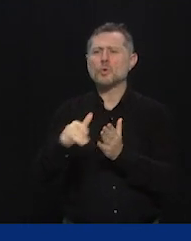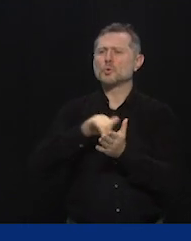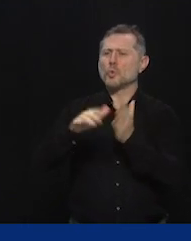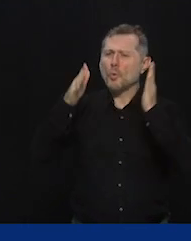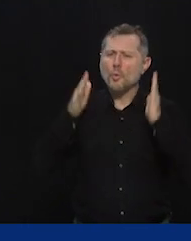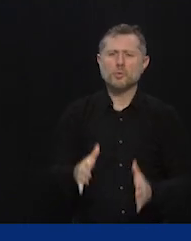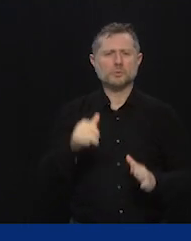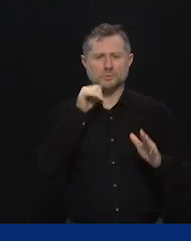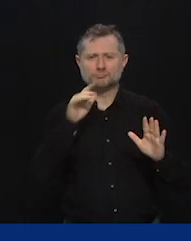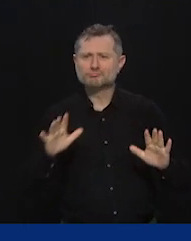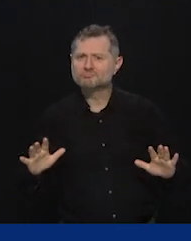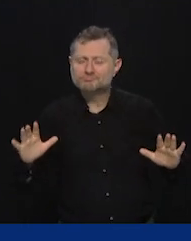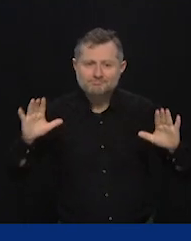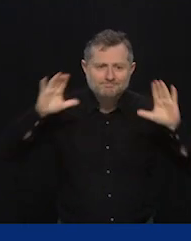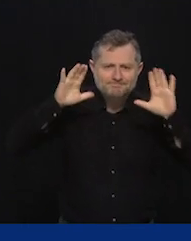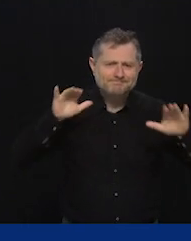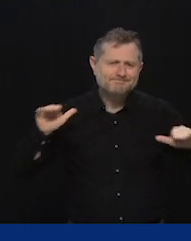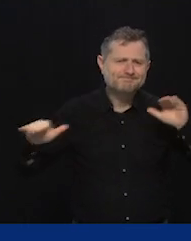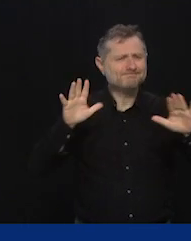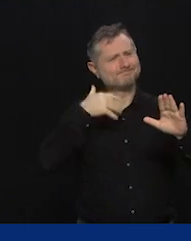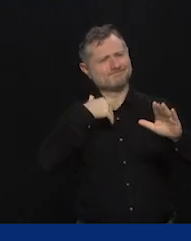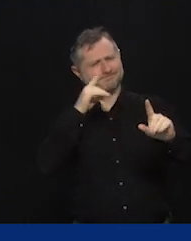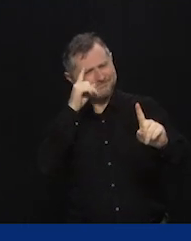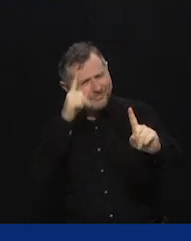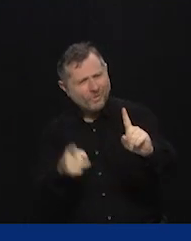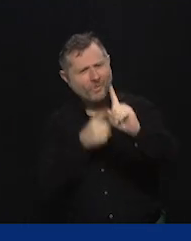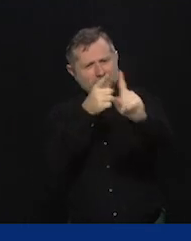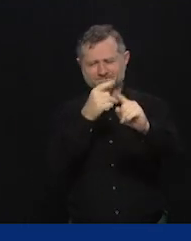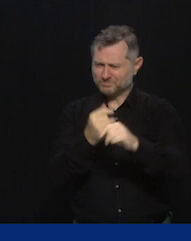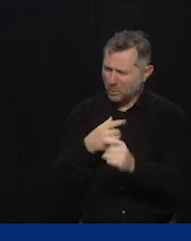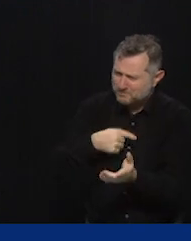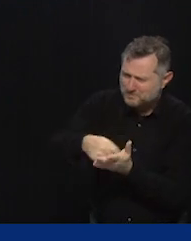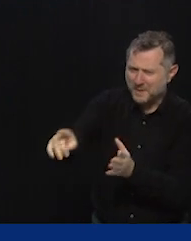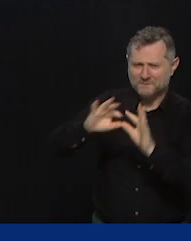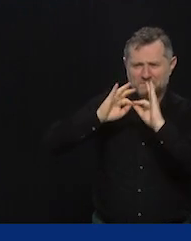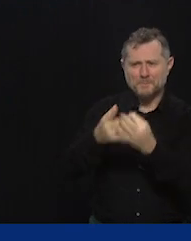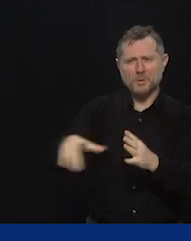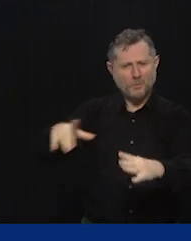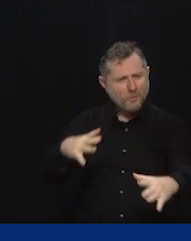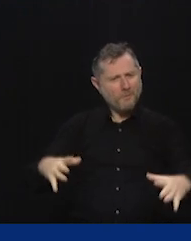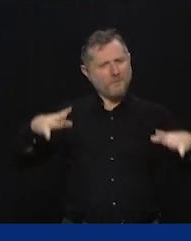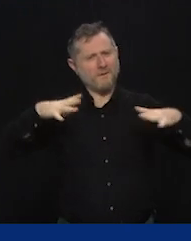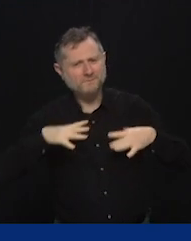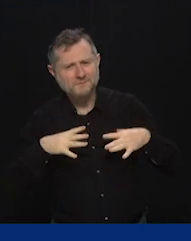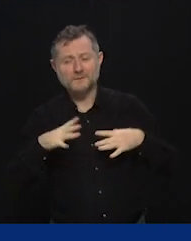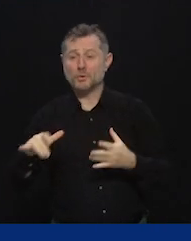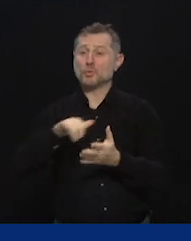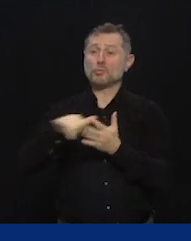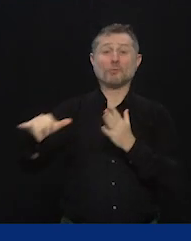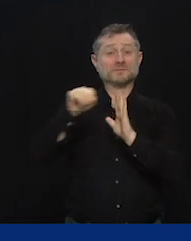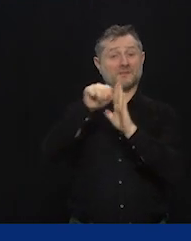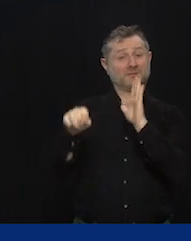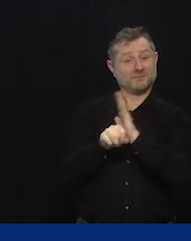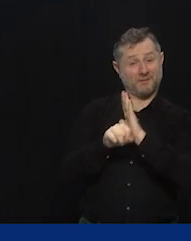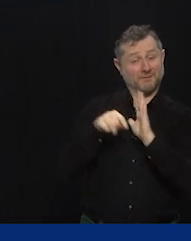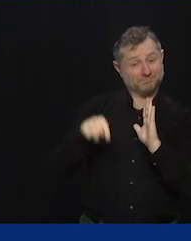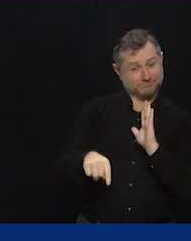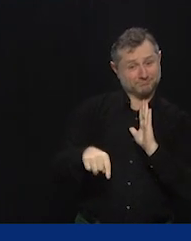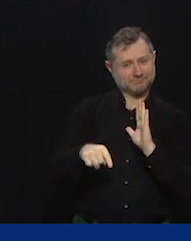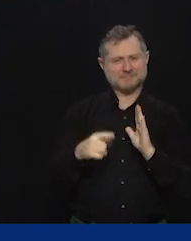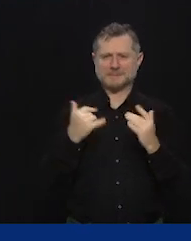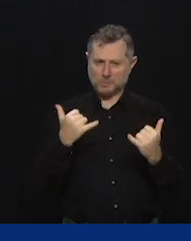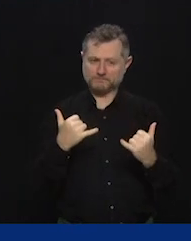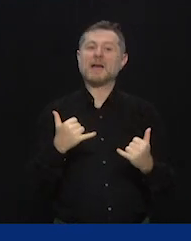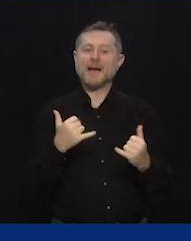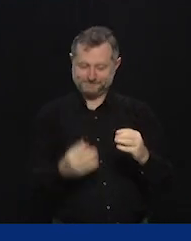for paid family leave, first of all in the state of New York, but now to make sure that we add these enhancements to make sure that no one is left behind. So I want to thank you and all the